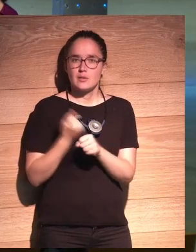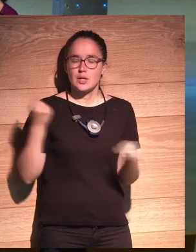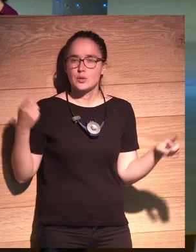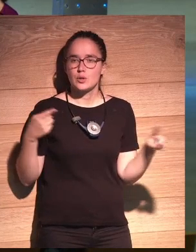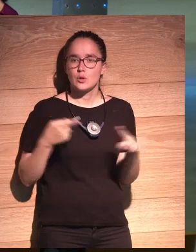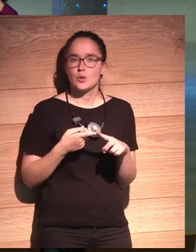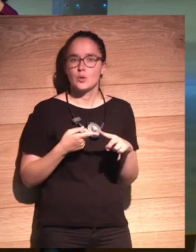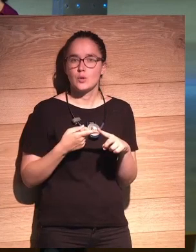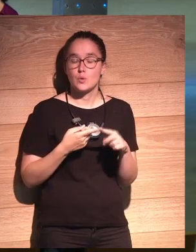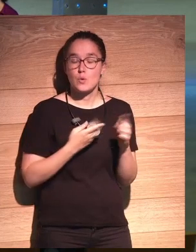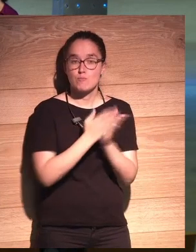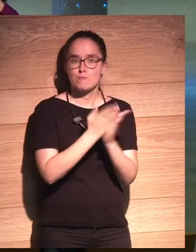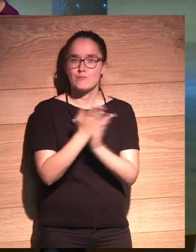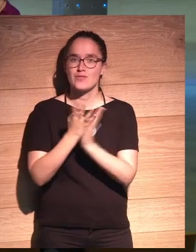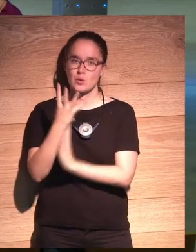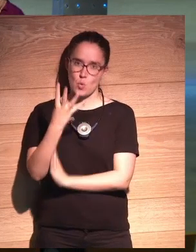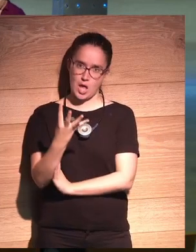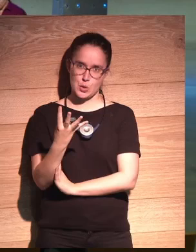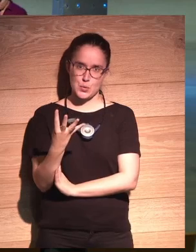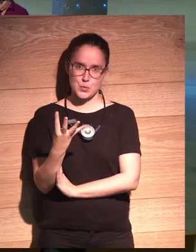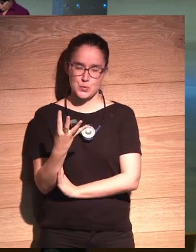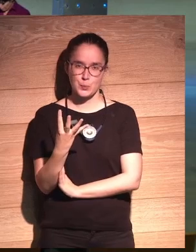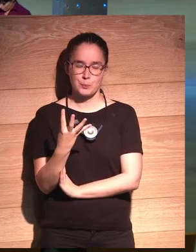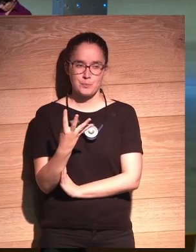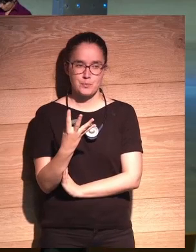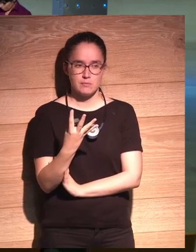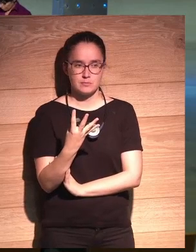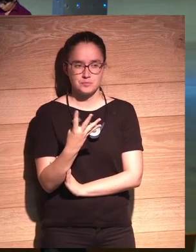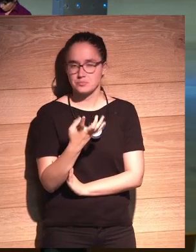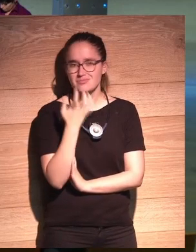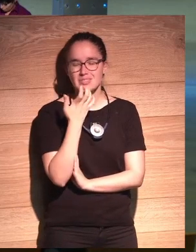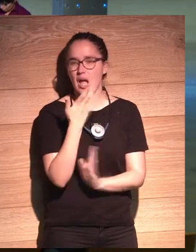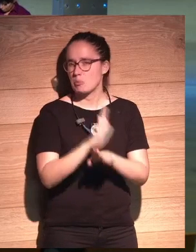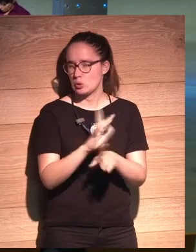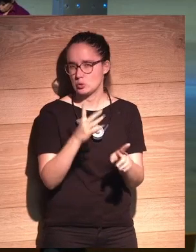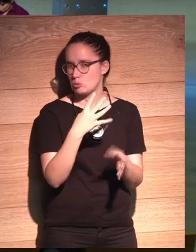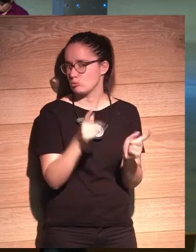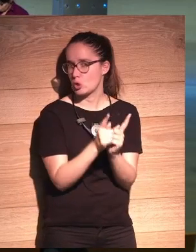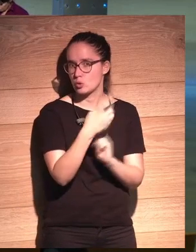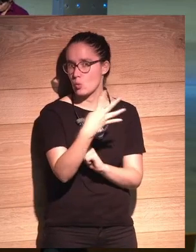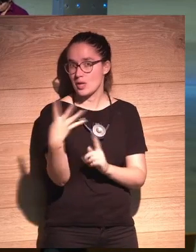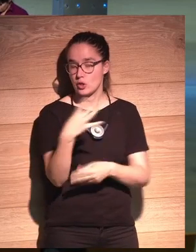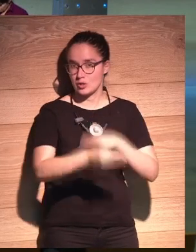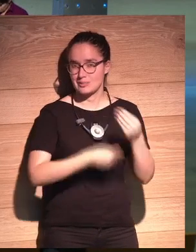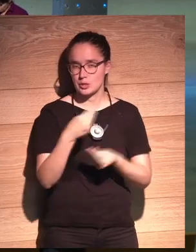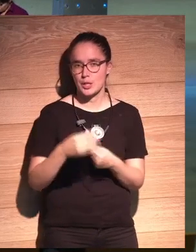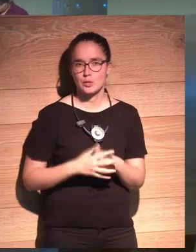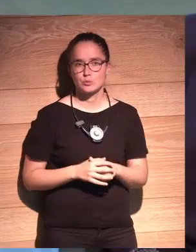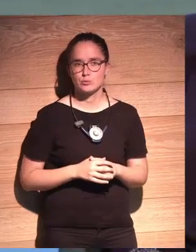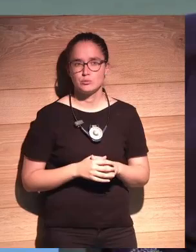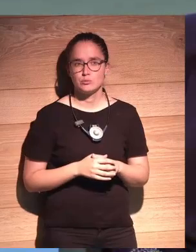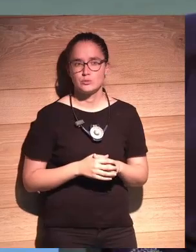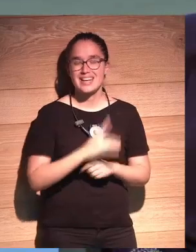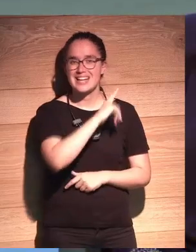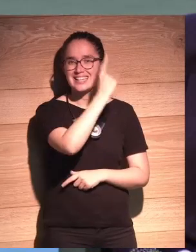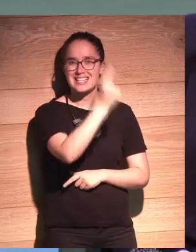Right now, we are working on 4 lines of work. I'm going to give 4 examples of what we're